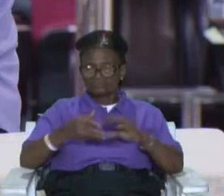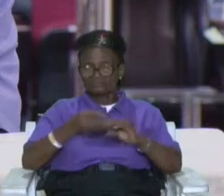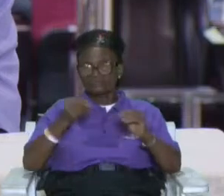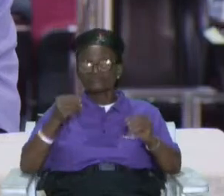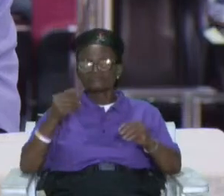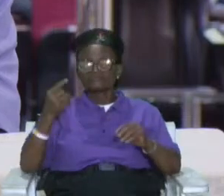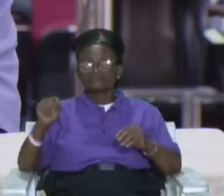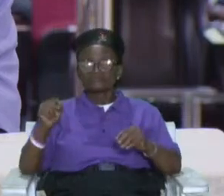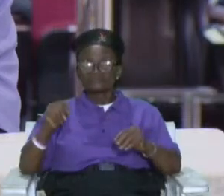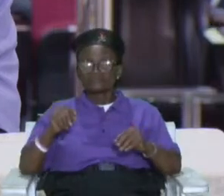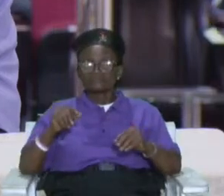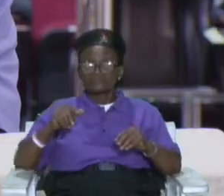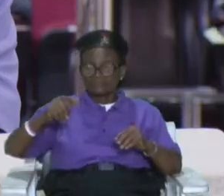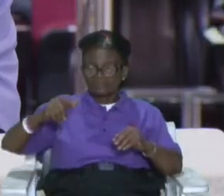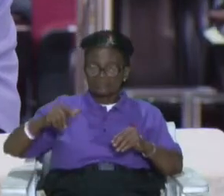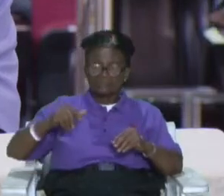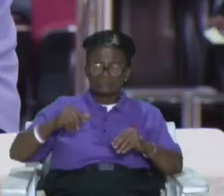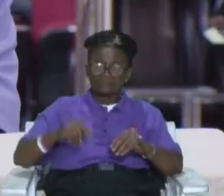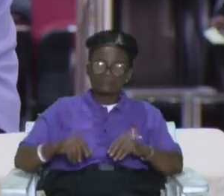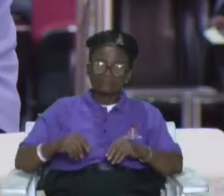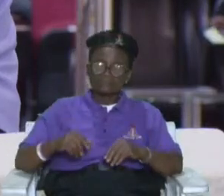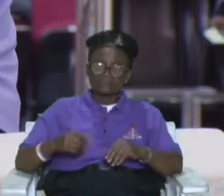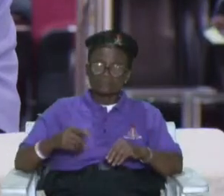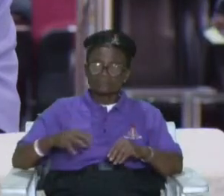The late Orimo Lucy of Ijebu Igbo,